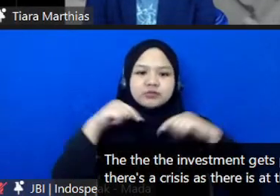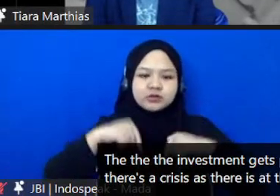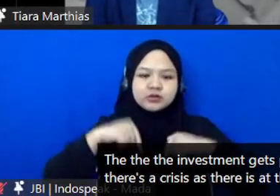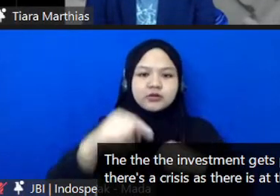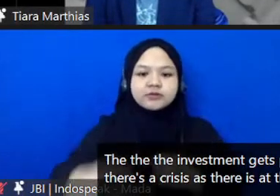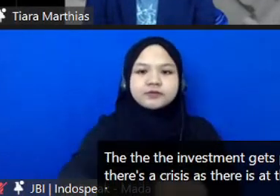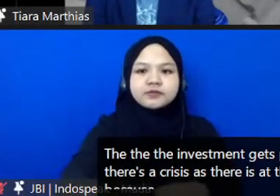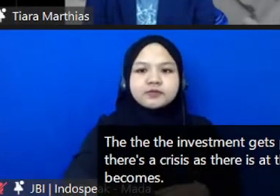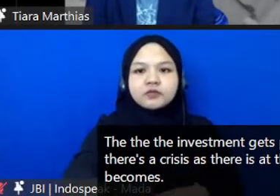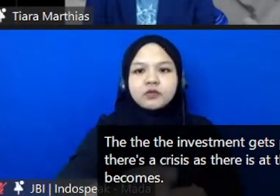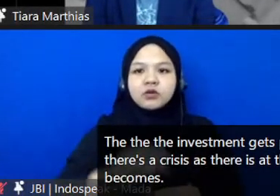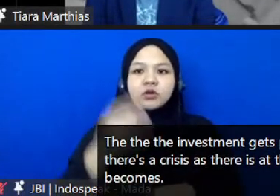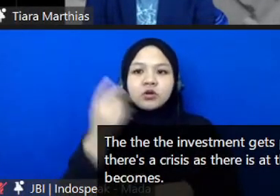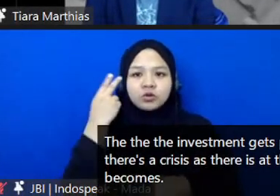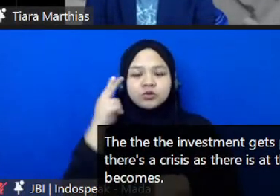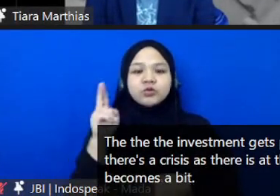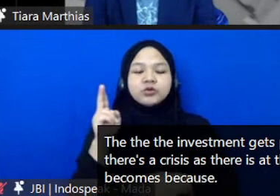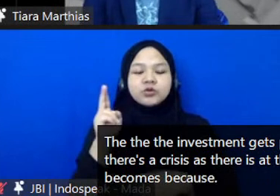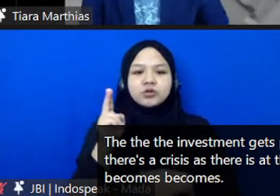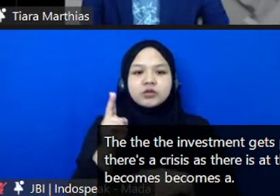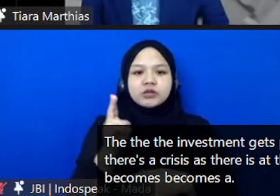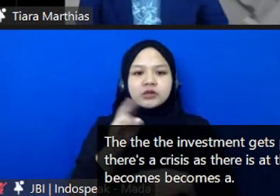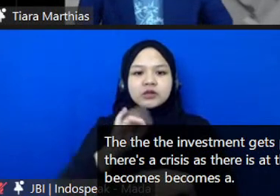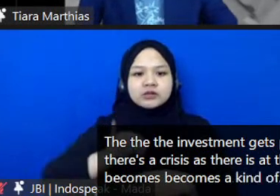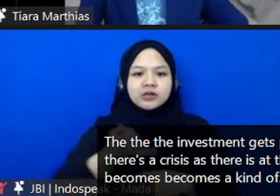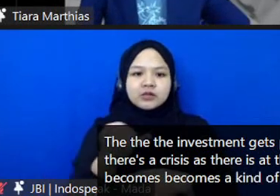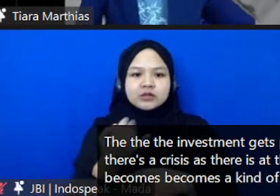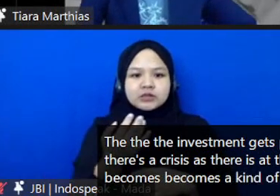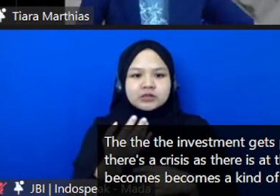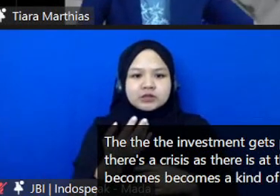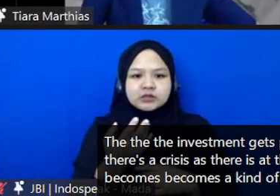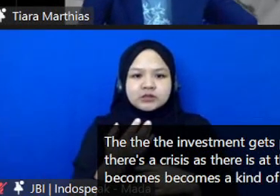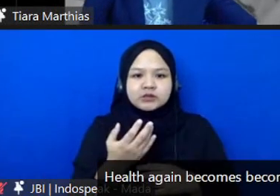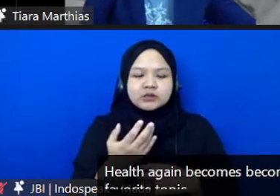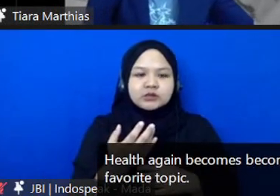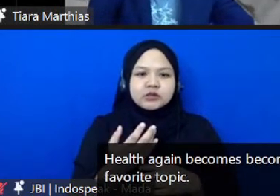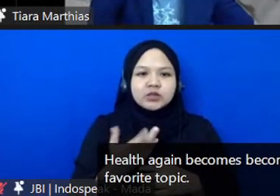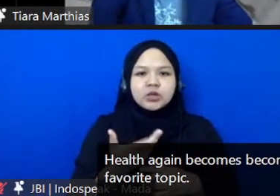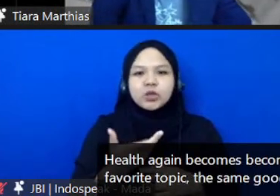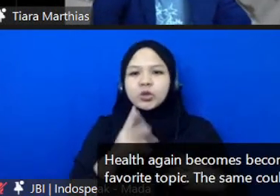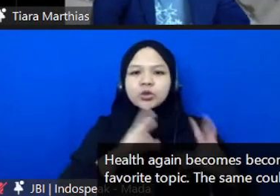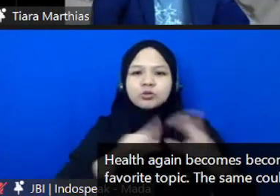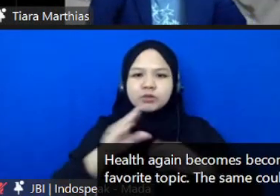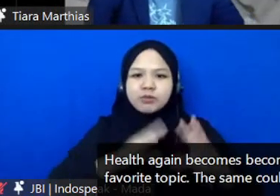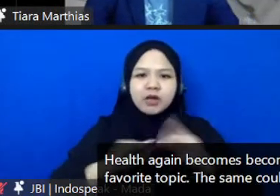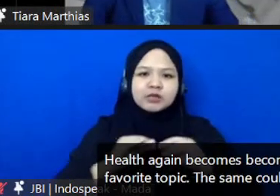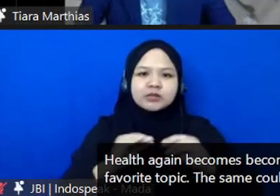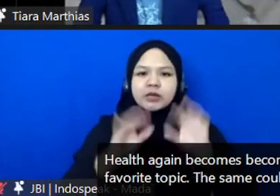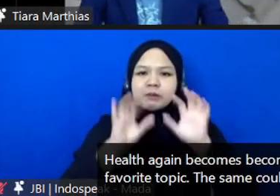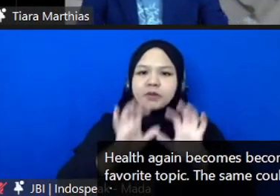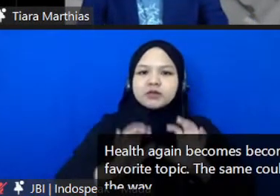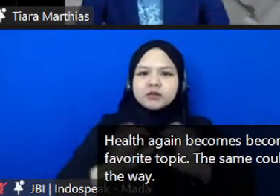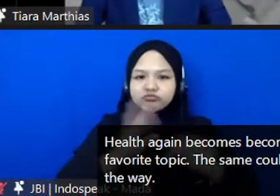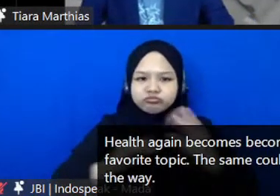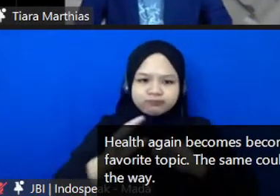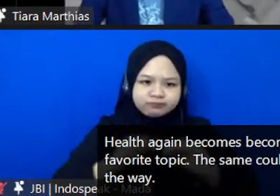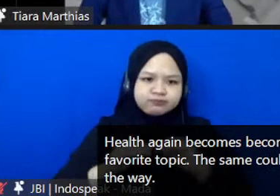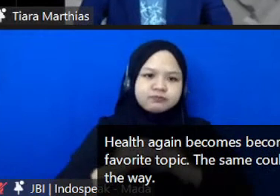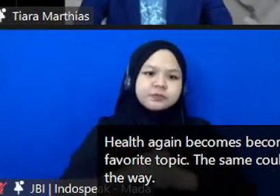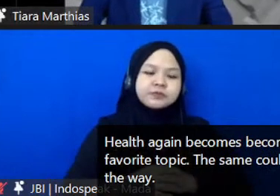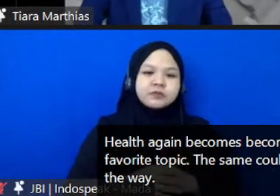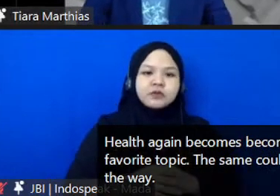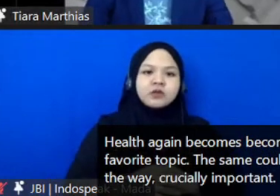again becomes a kind of favourite topic. The same could be said for education, by the way, a